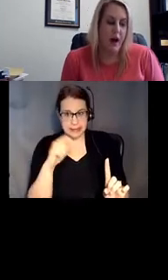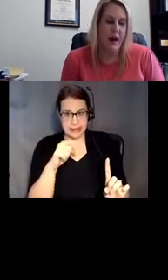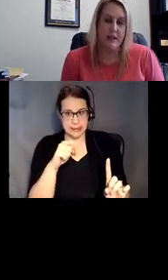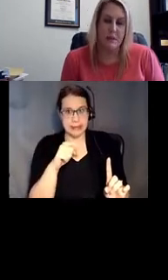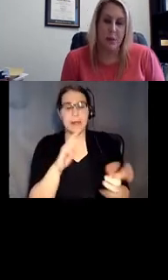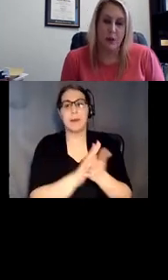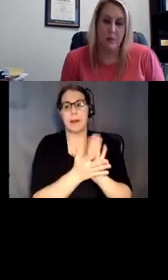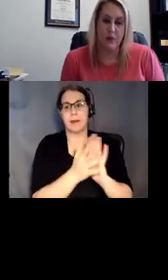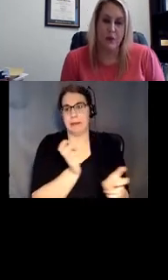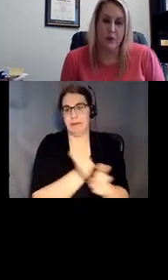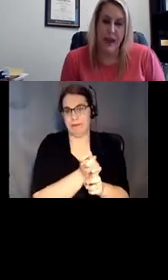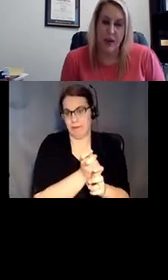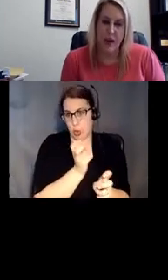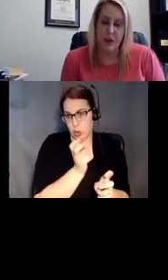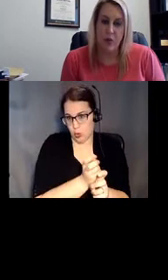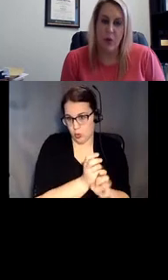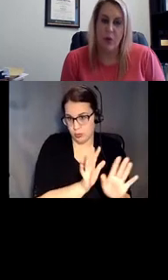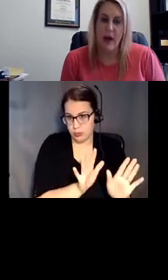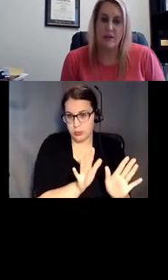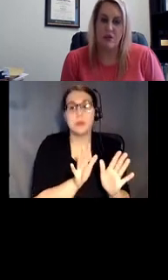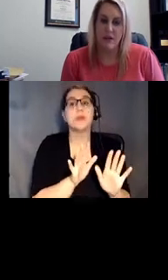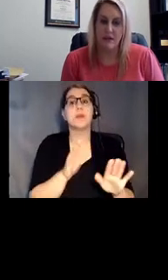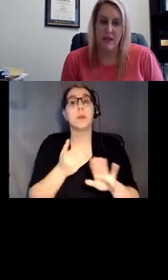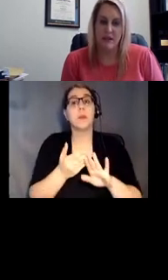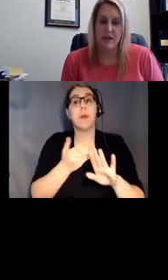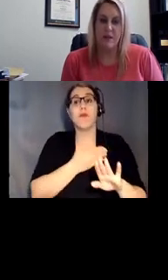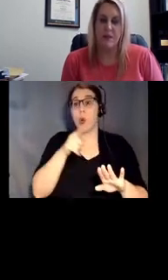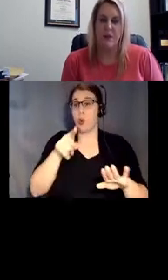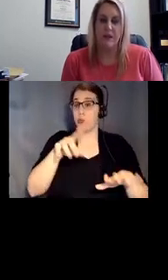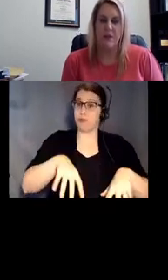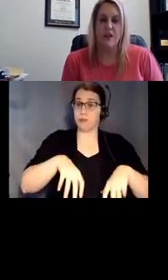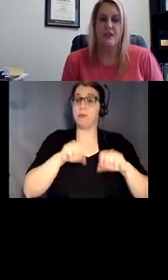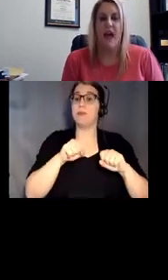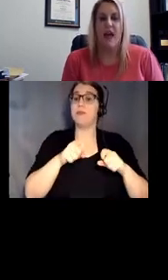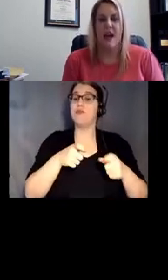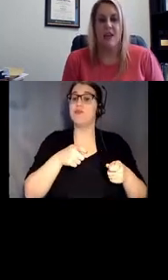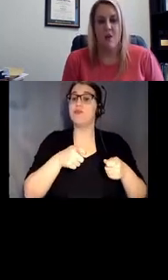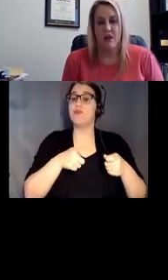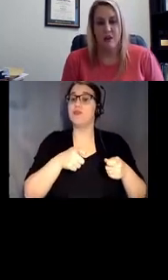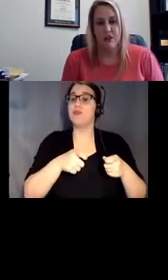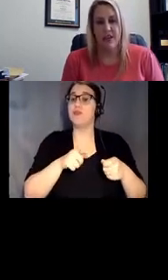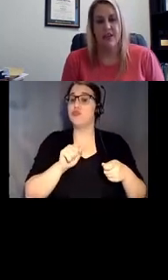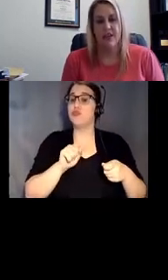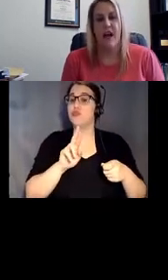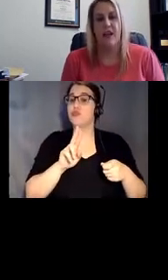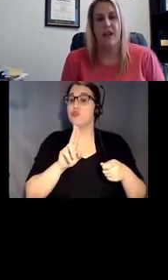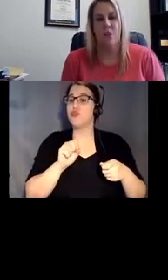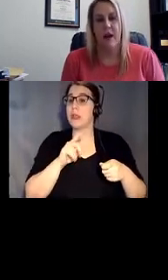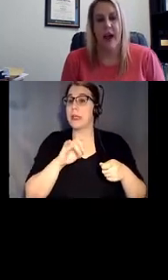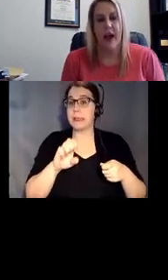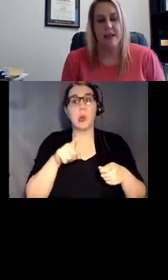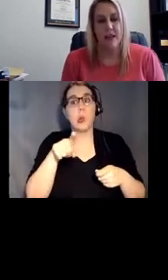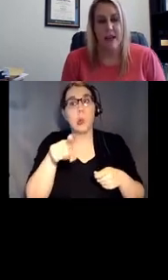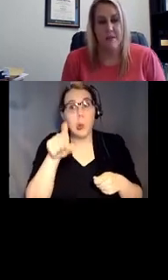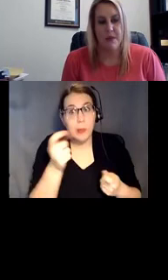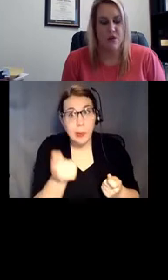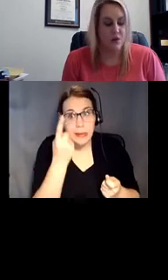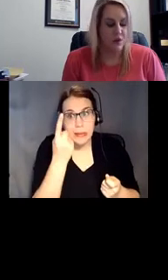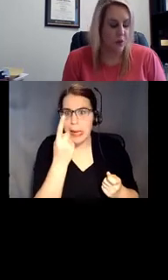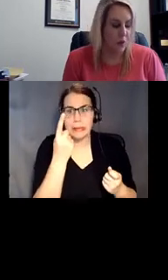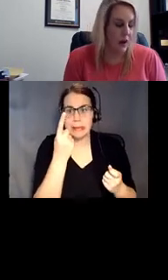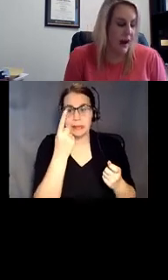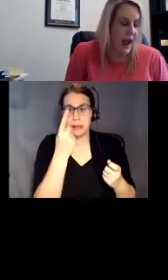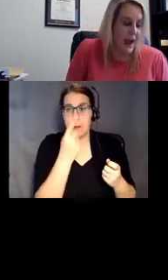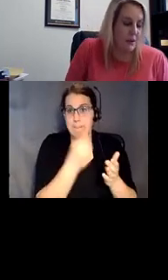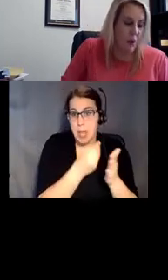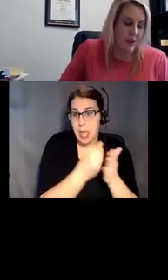So it's important before you take on the role as trustee of a supplemental needs trust that you understand exactly what assets can be